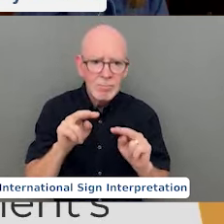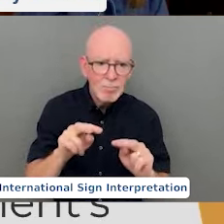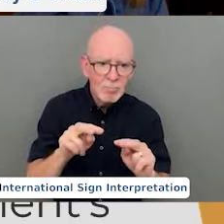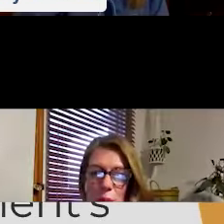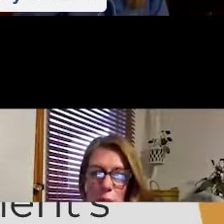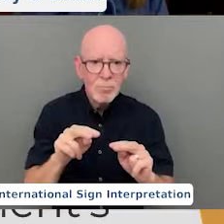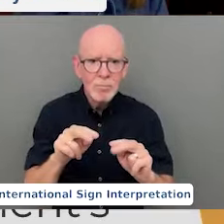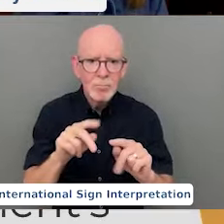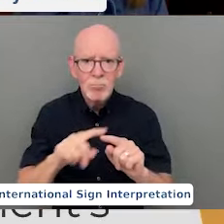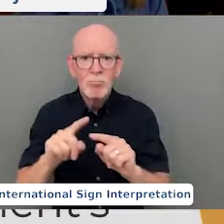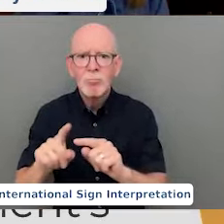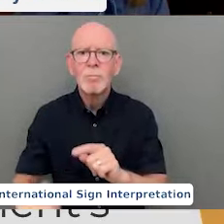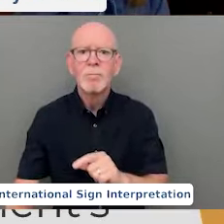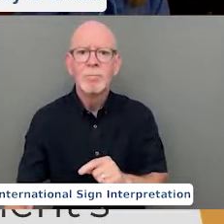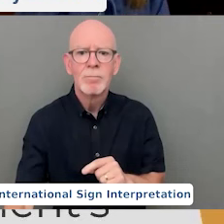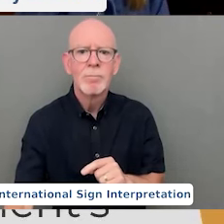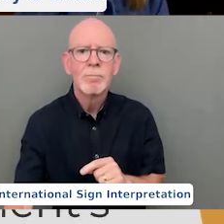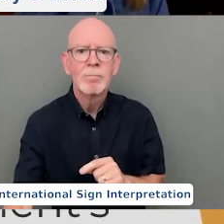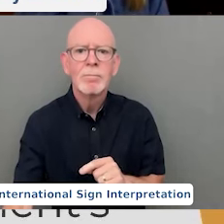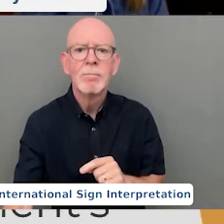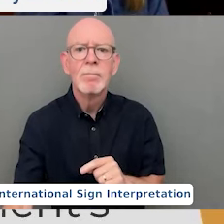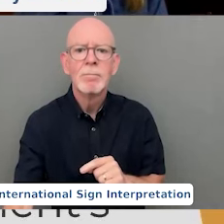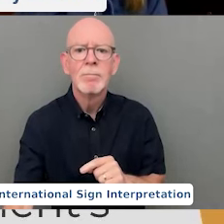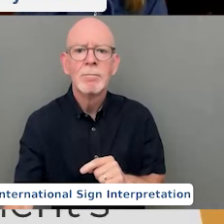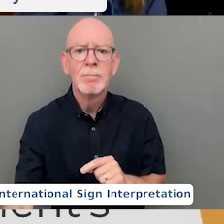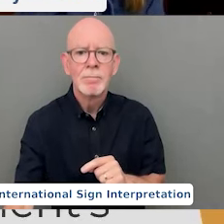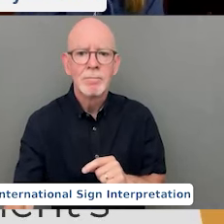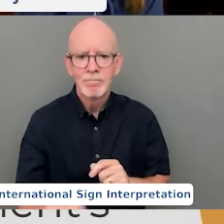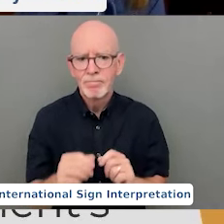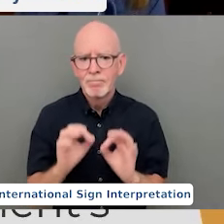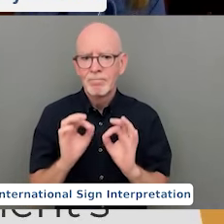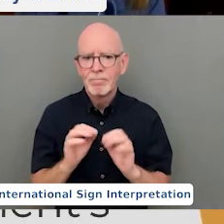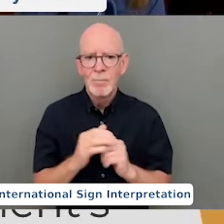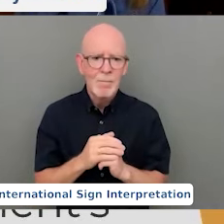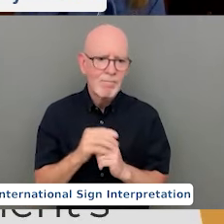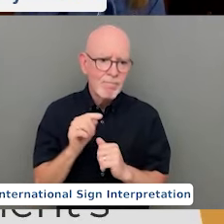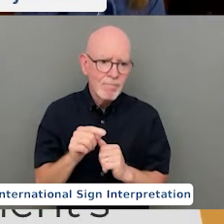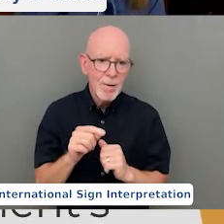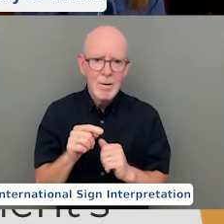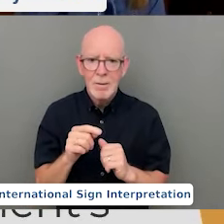that address barriers faced by persons with disabilities, women and girls, and other marginalised groups.